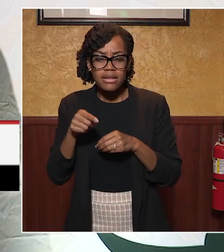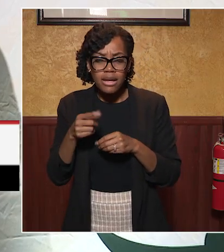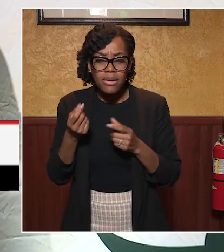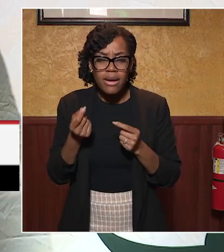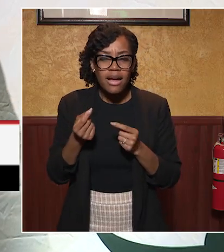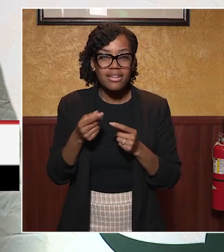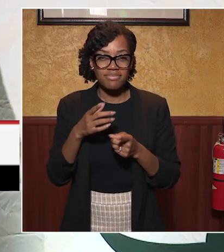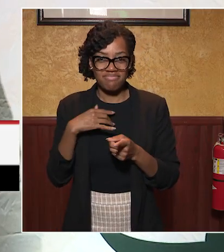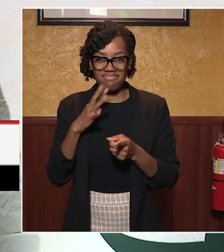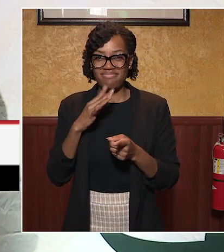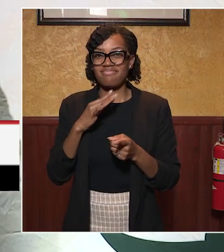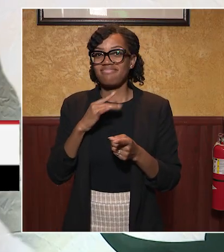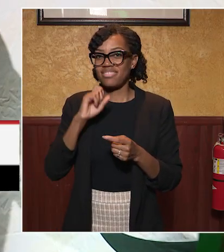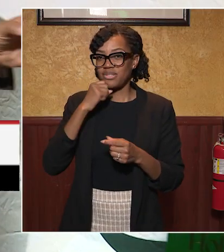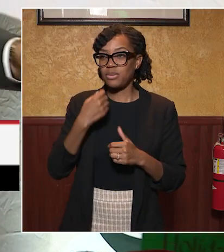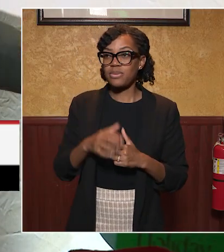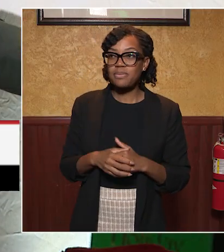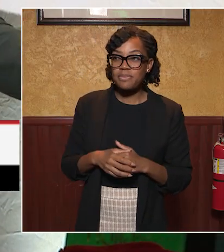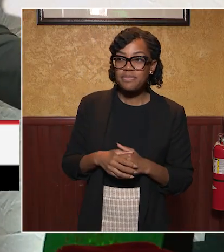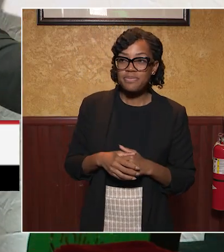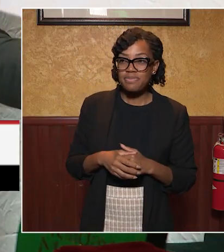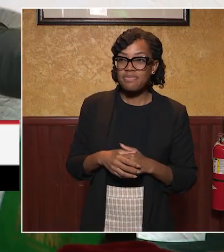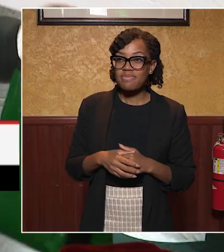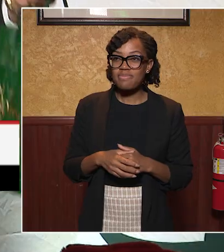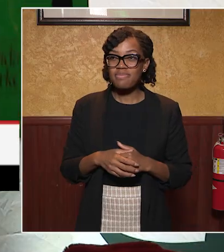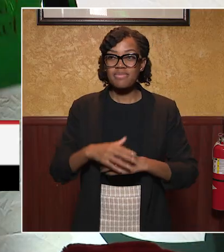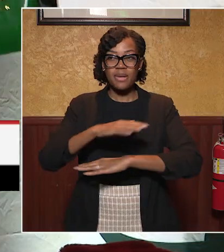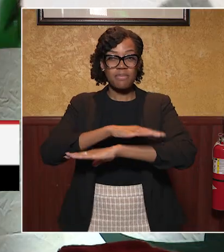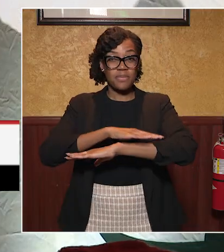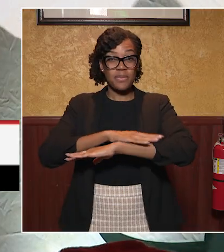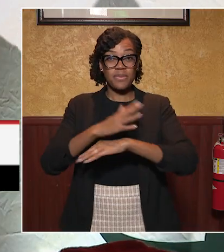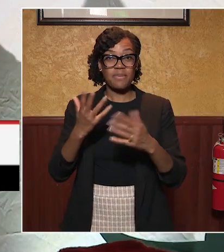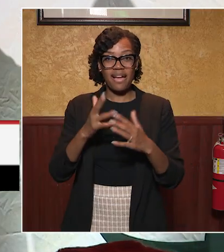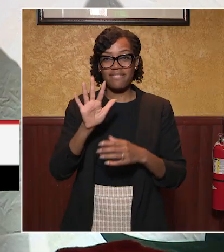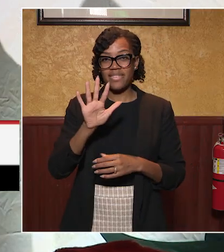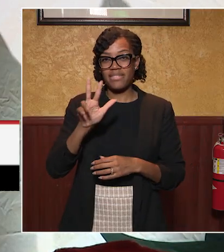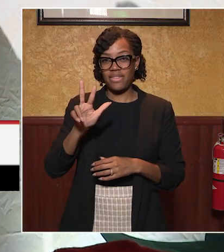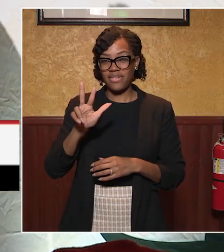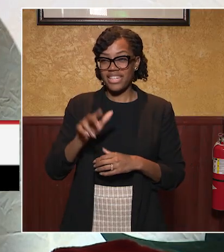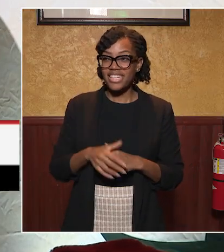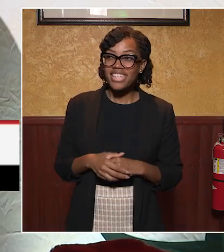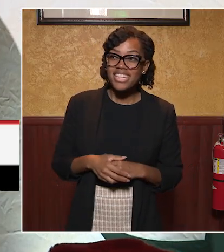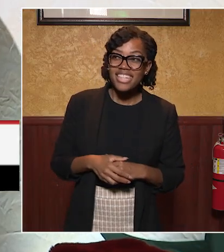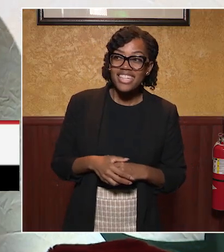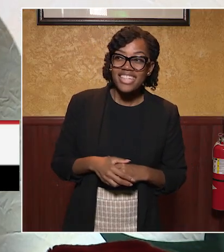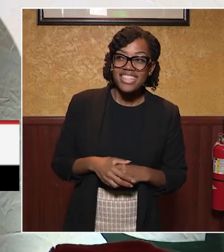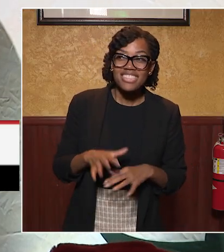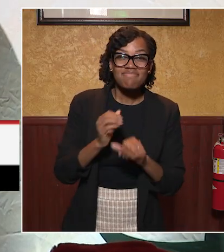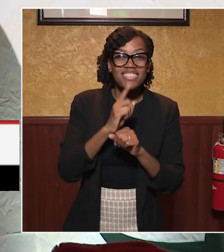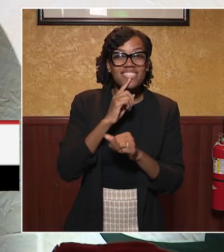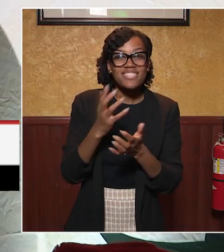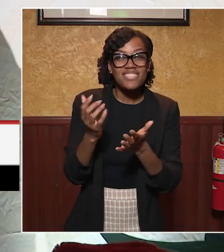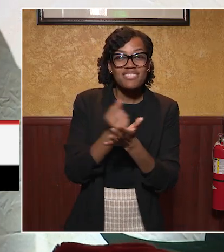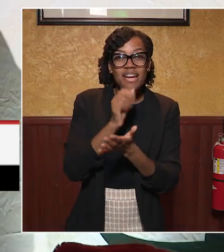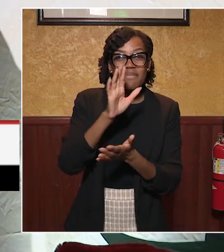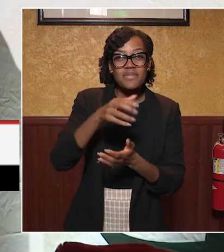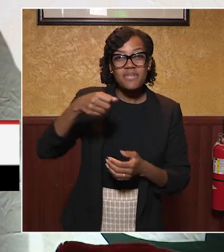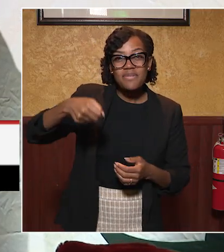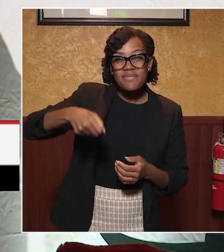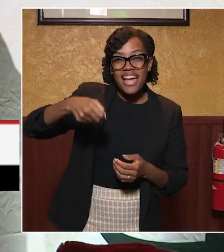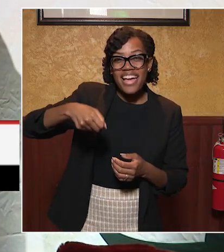more for you to experience. Oh, here's a little sample of what that looks like. Make sure you grab your Downtown DC Holiday Market